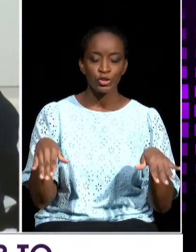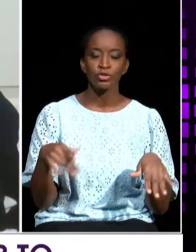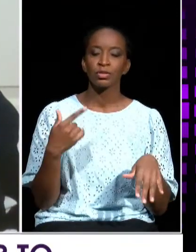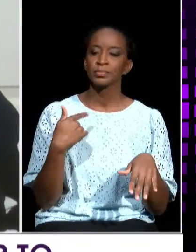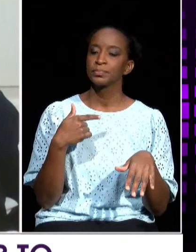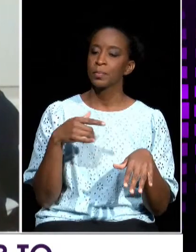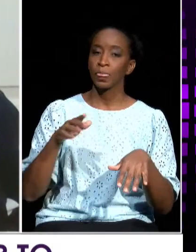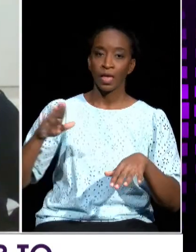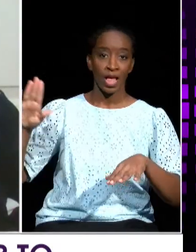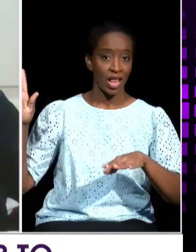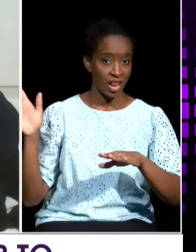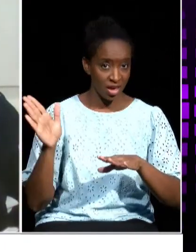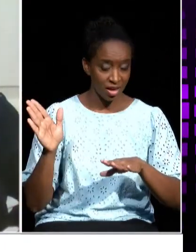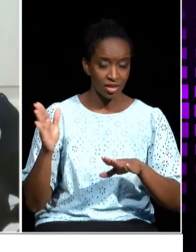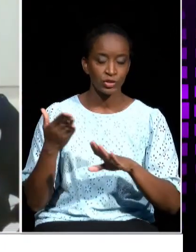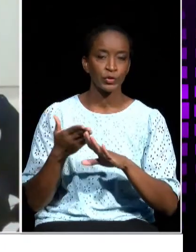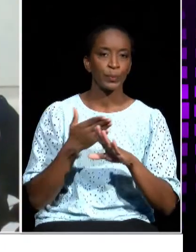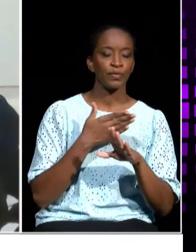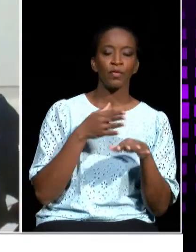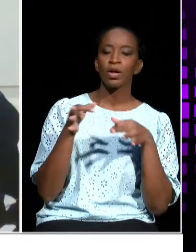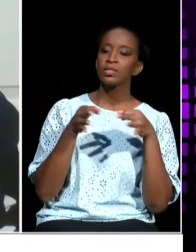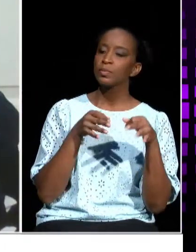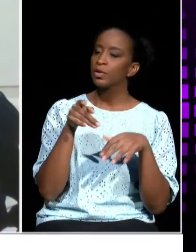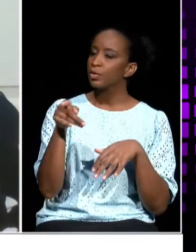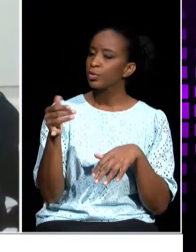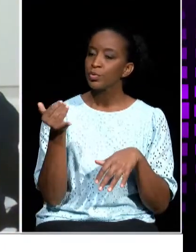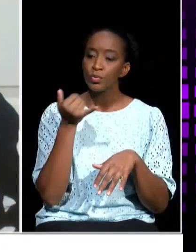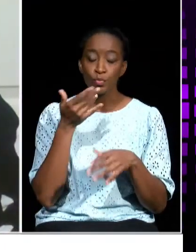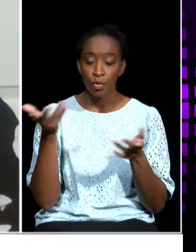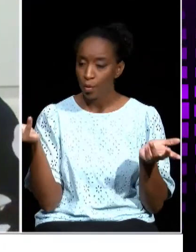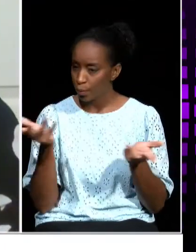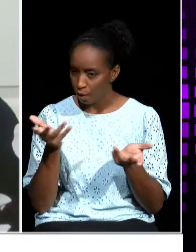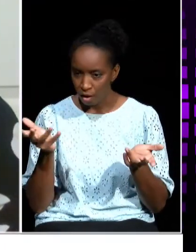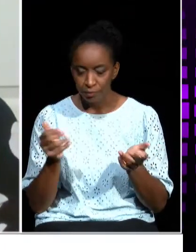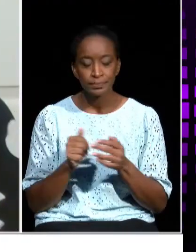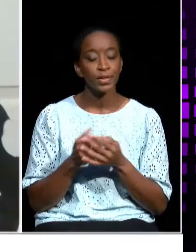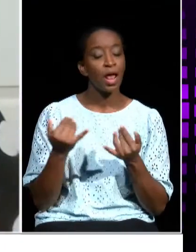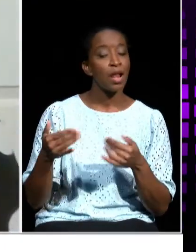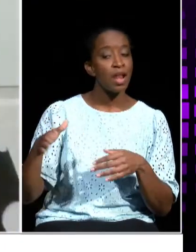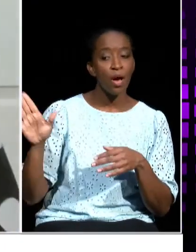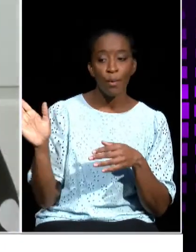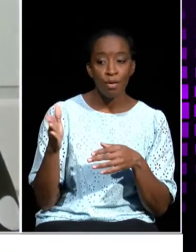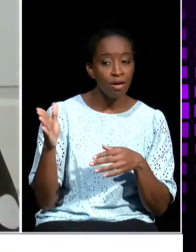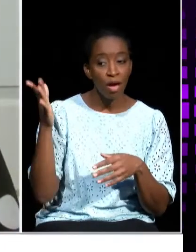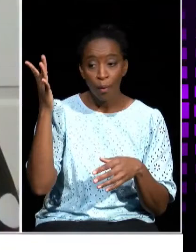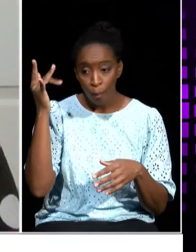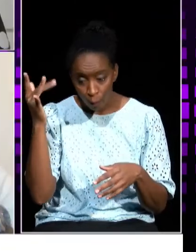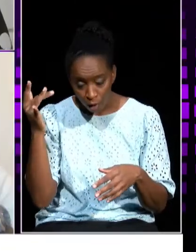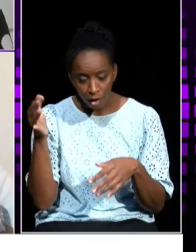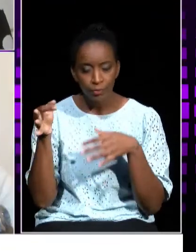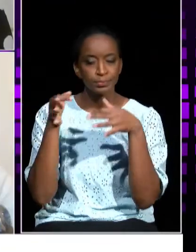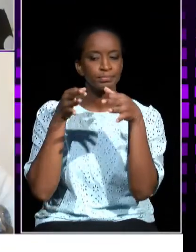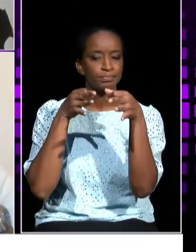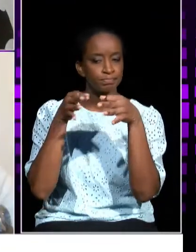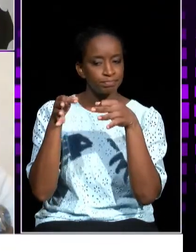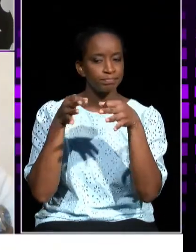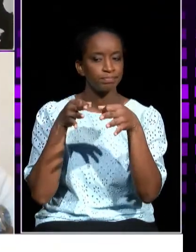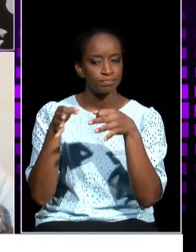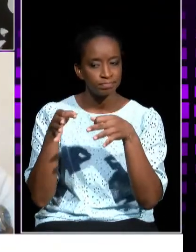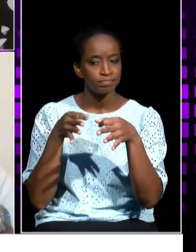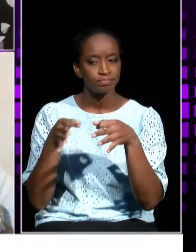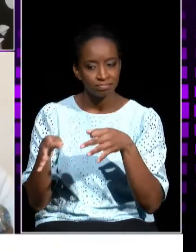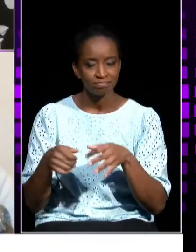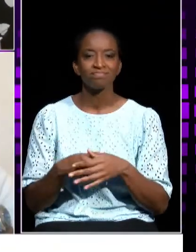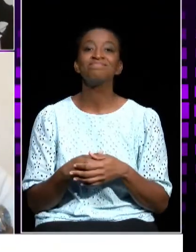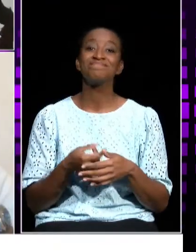explain what they did wrong and why they're getting lashes. And there's nothing wrong with it. I hear you loud and clear, Shernell. We tell them the lesson first, and then we